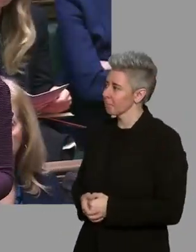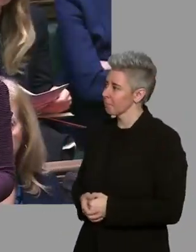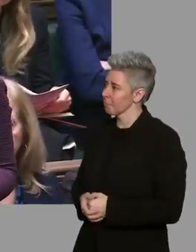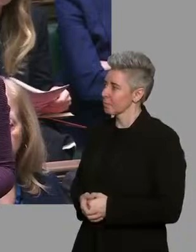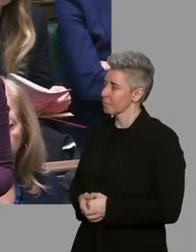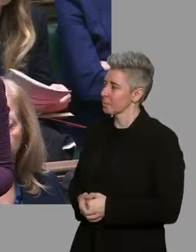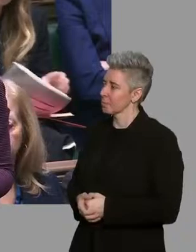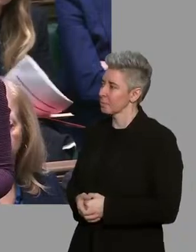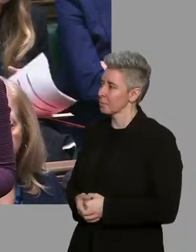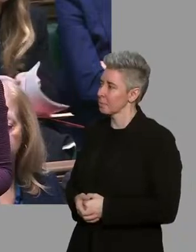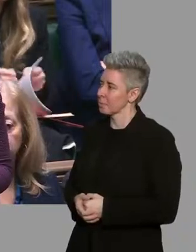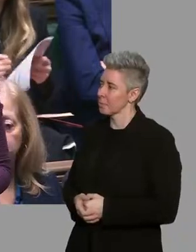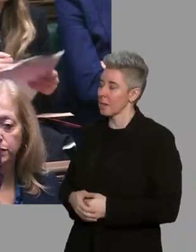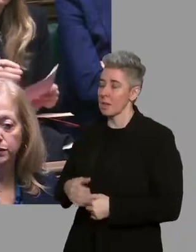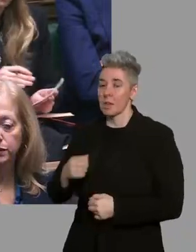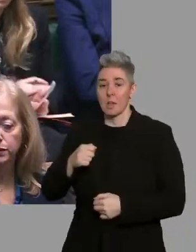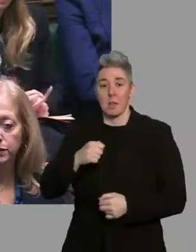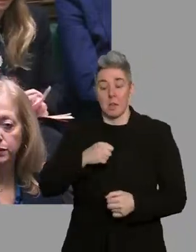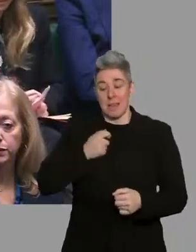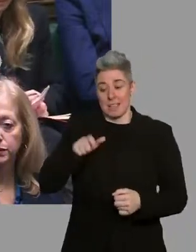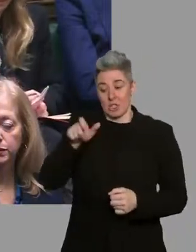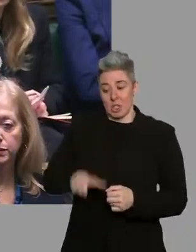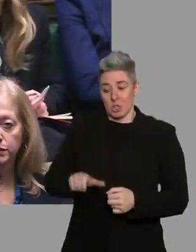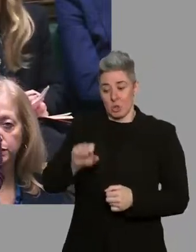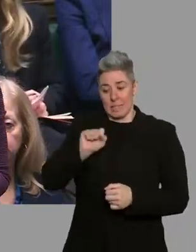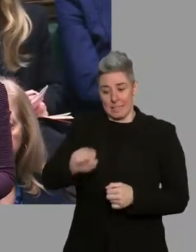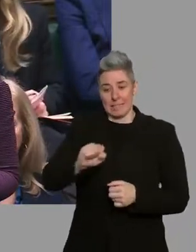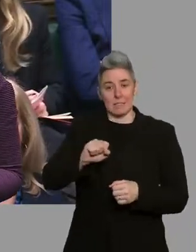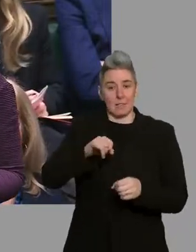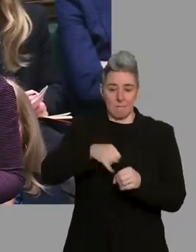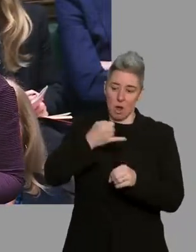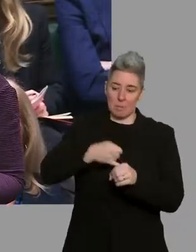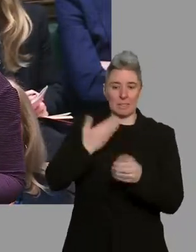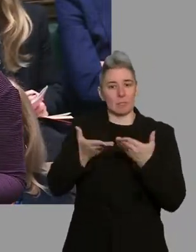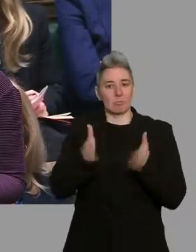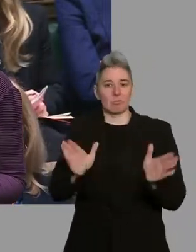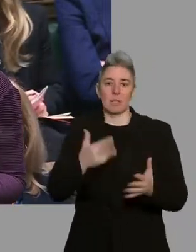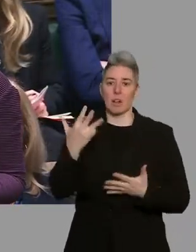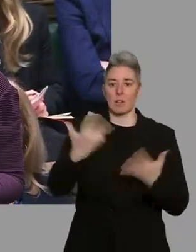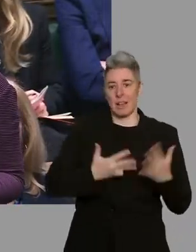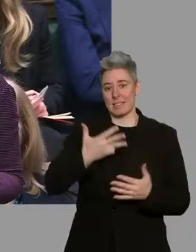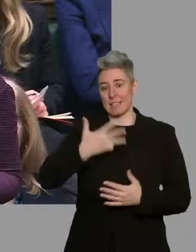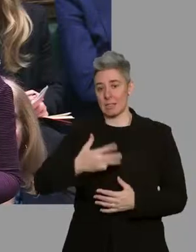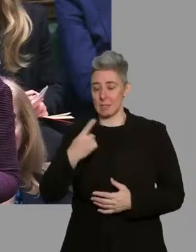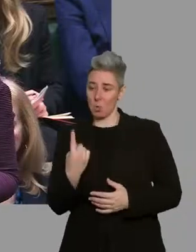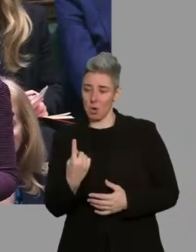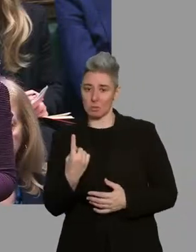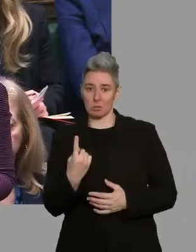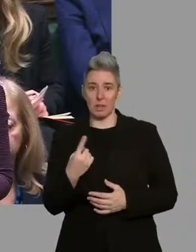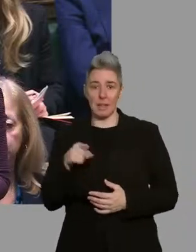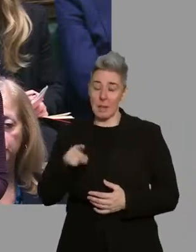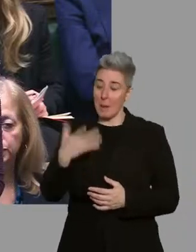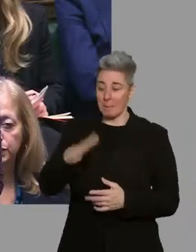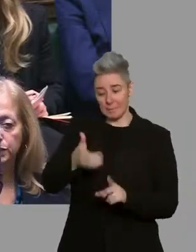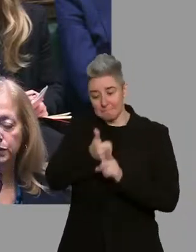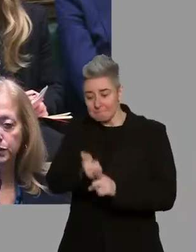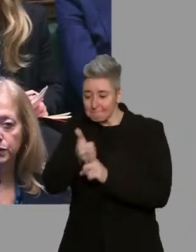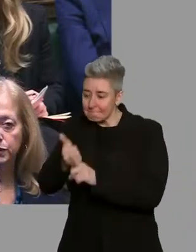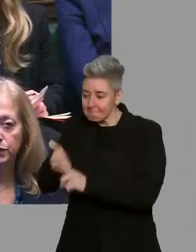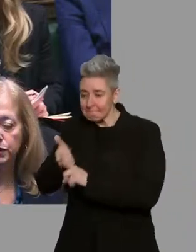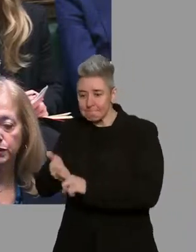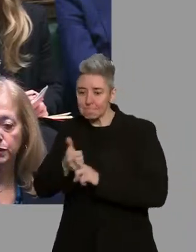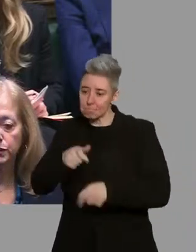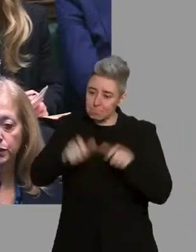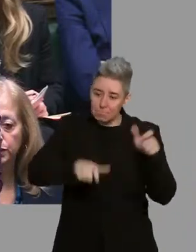Chelmsford community ever since, greeting many of his patients by name. But Dipak's business is struggling. His NHS contract